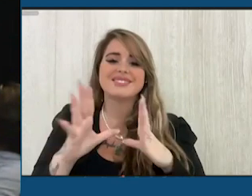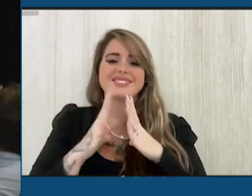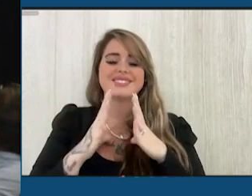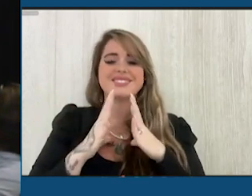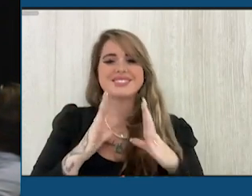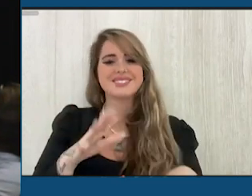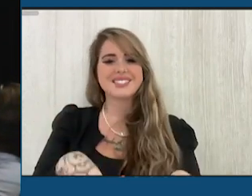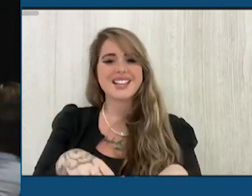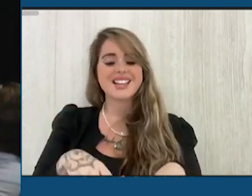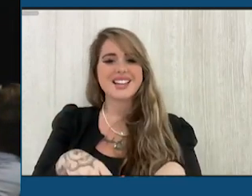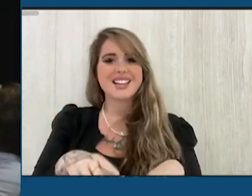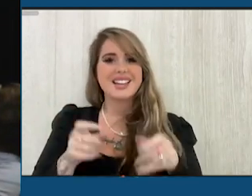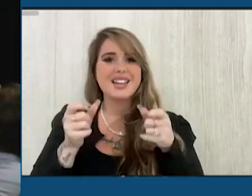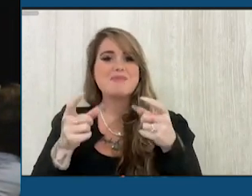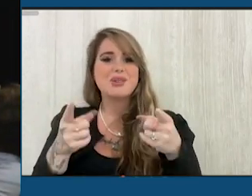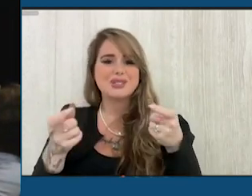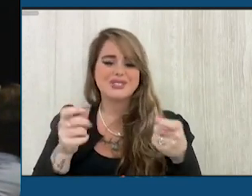Impulse control.